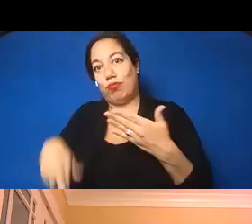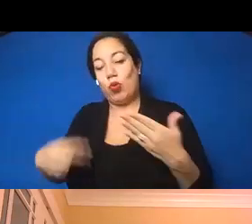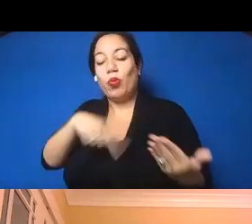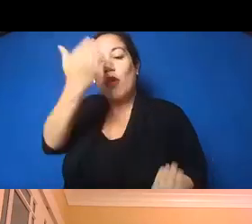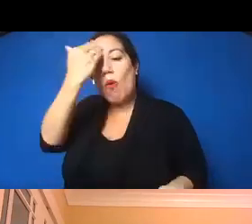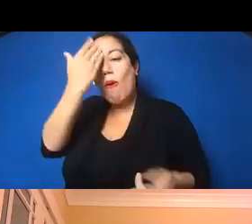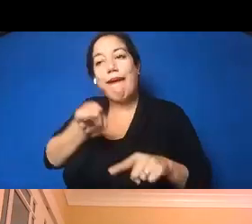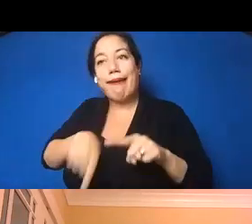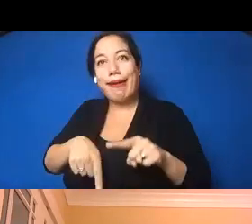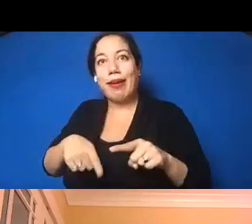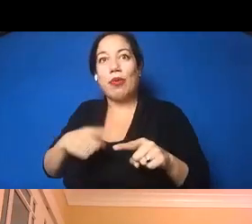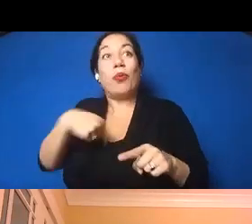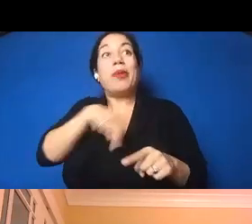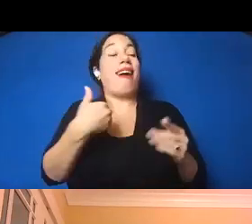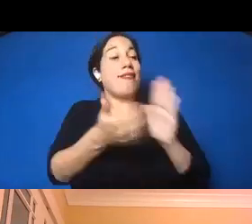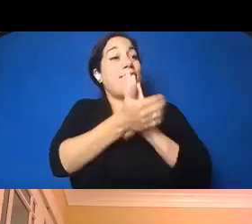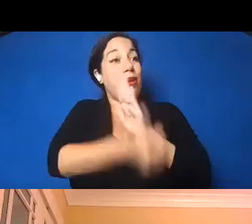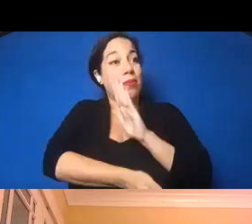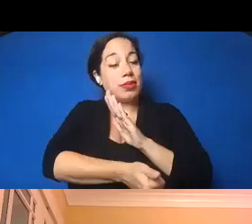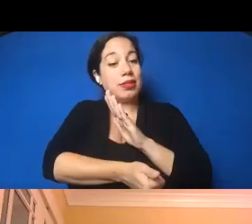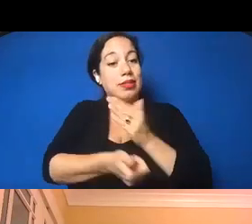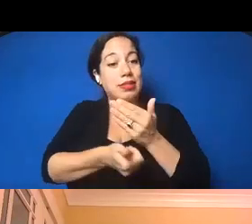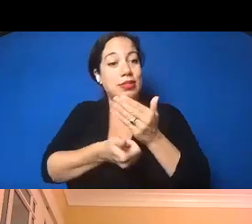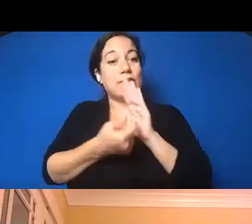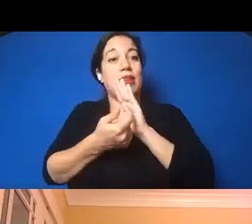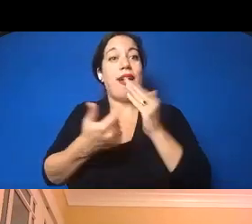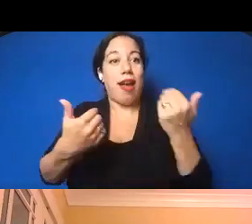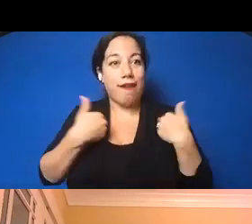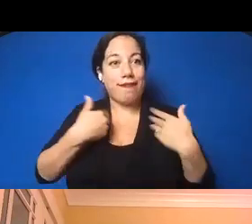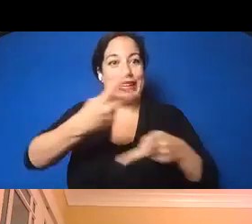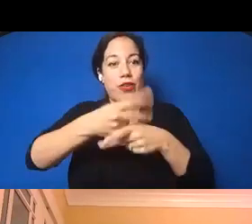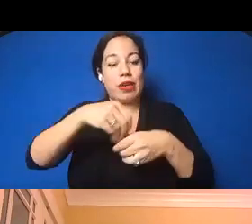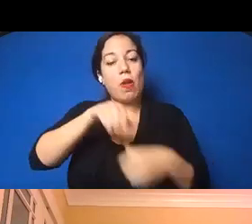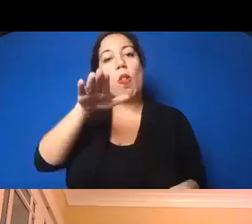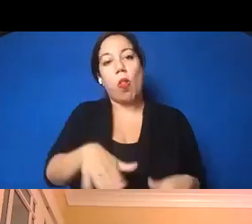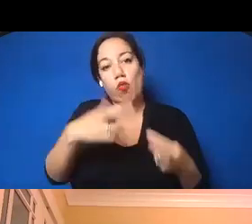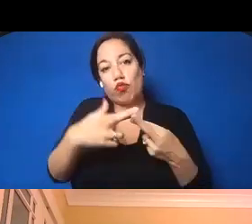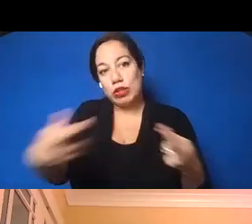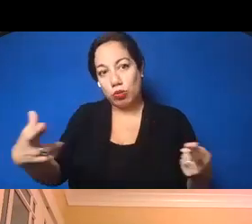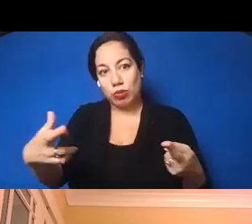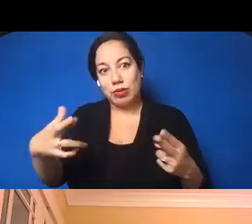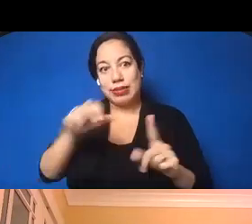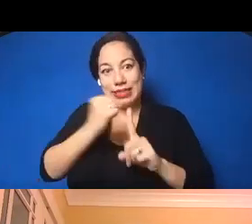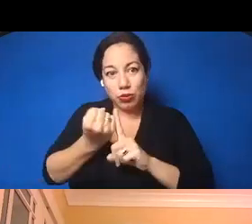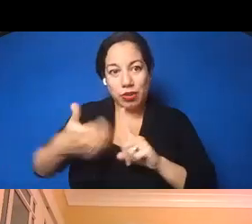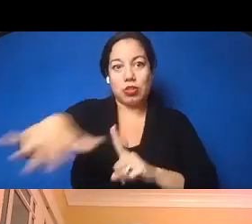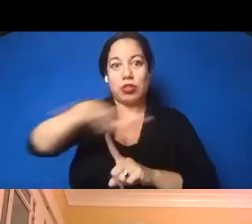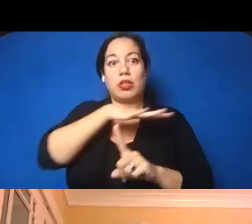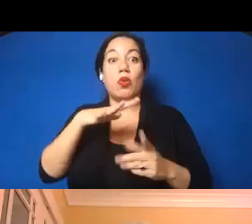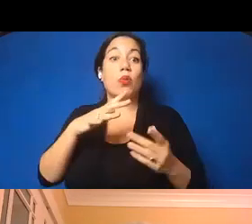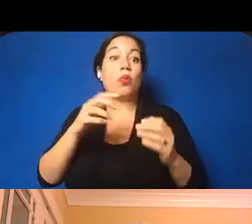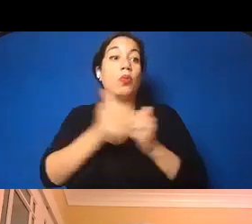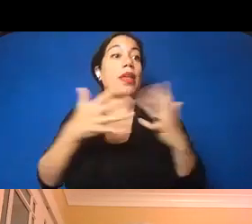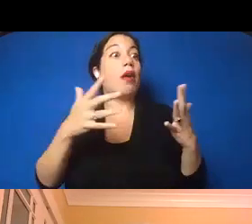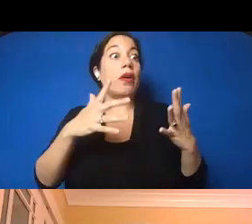have the competencies to deliver care in a low resource setting without all the bells and whistles and